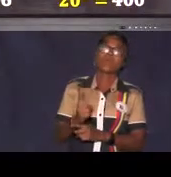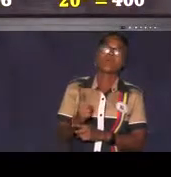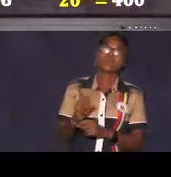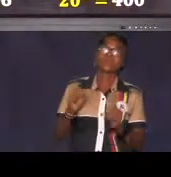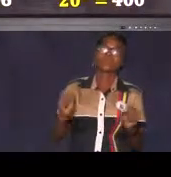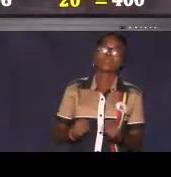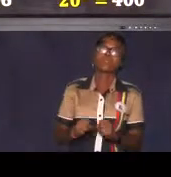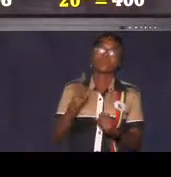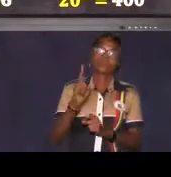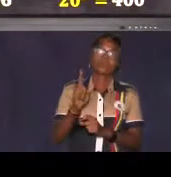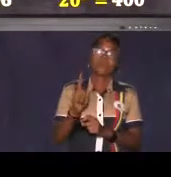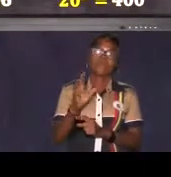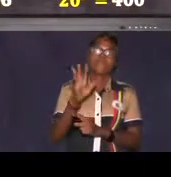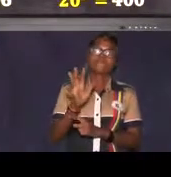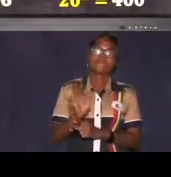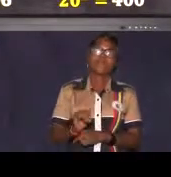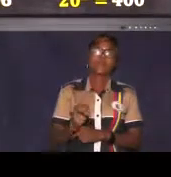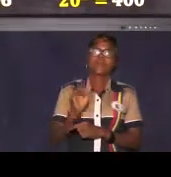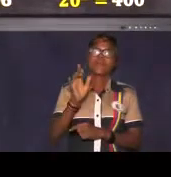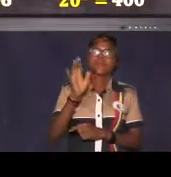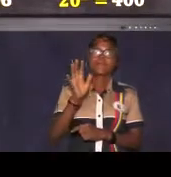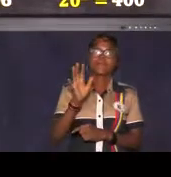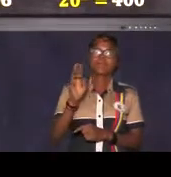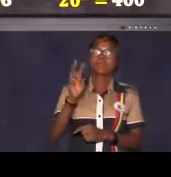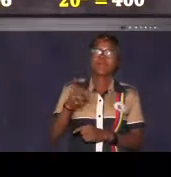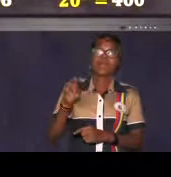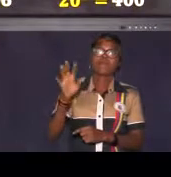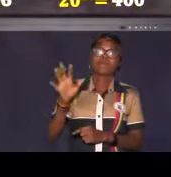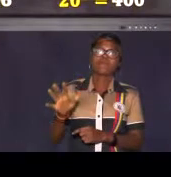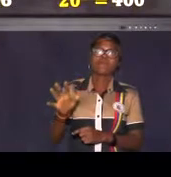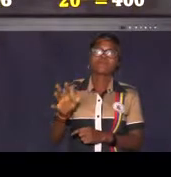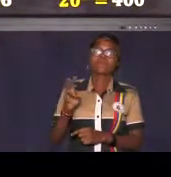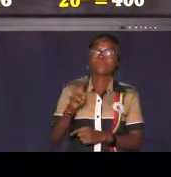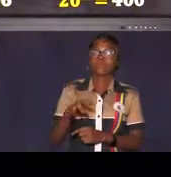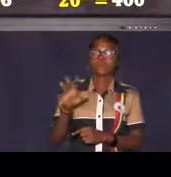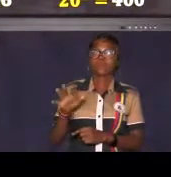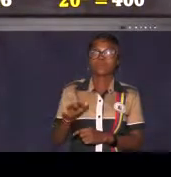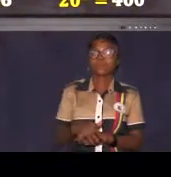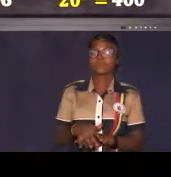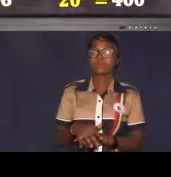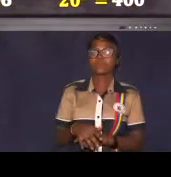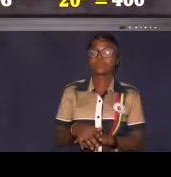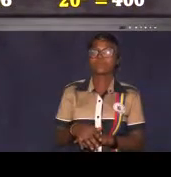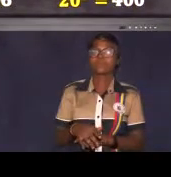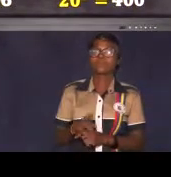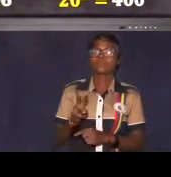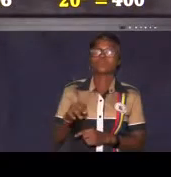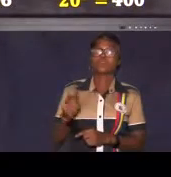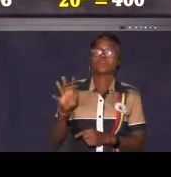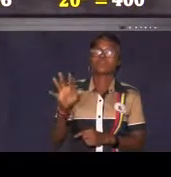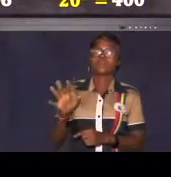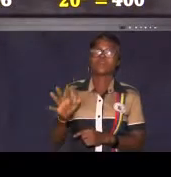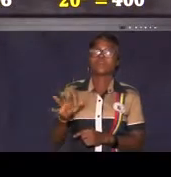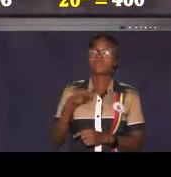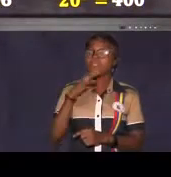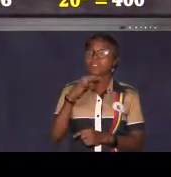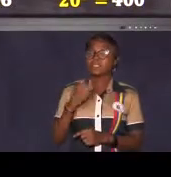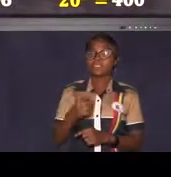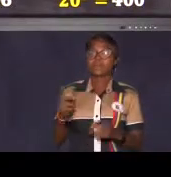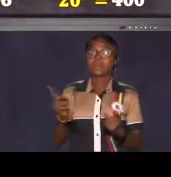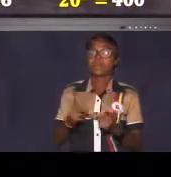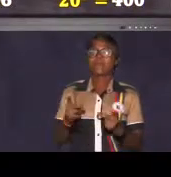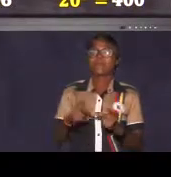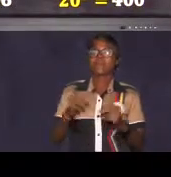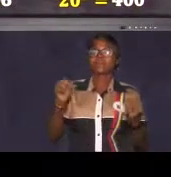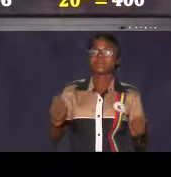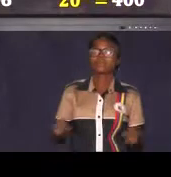squared is 1. A 5 by 5 square will have 25 equal squares, 25 smaller squares inside, and so 25 is a perfect